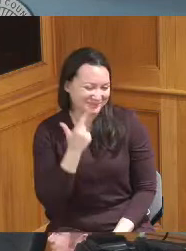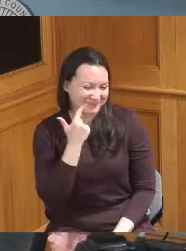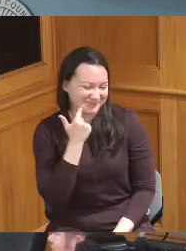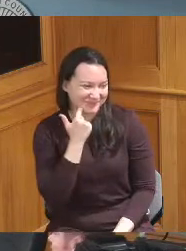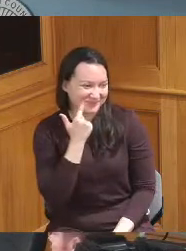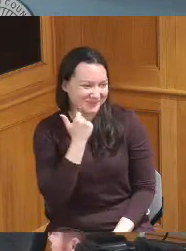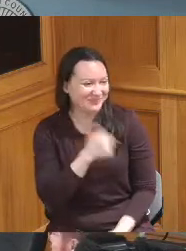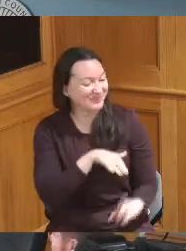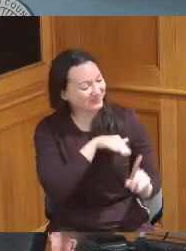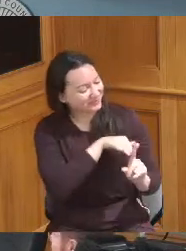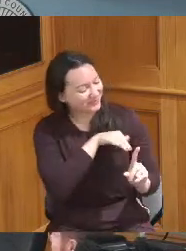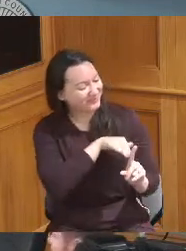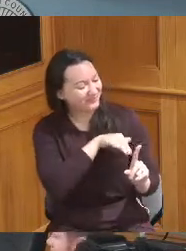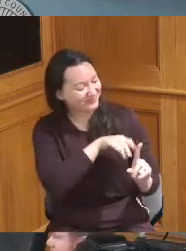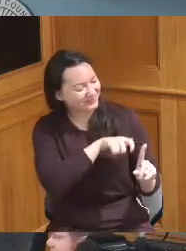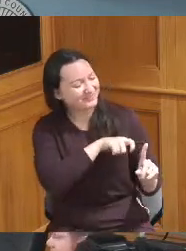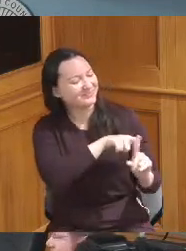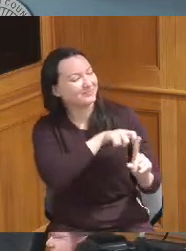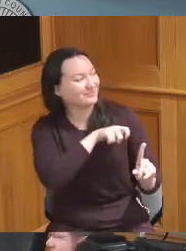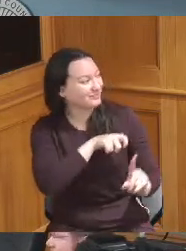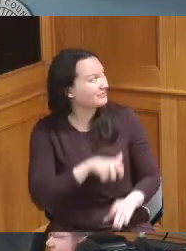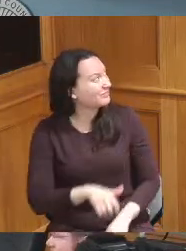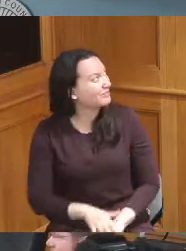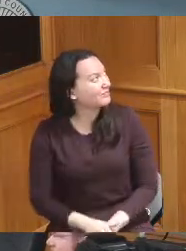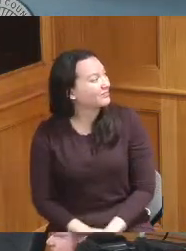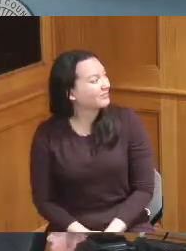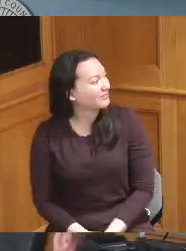We let y'all out.